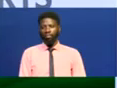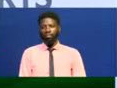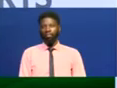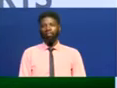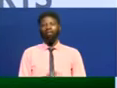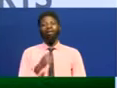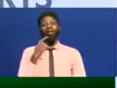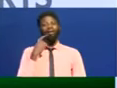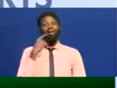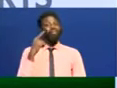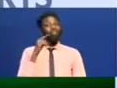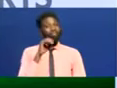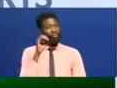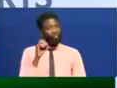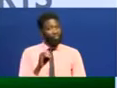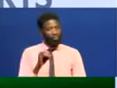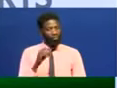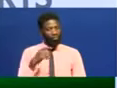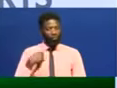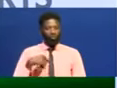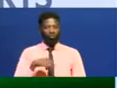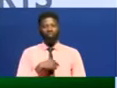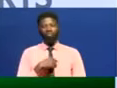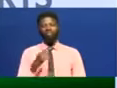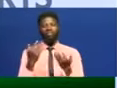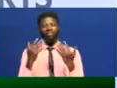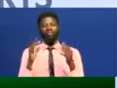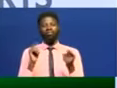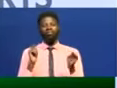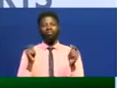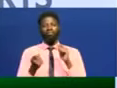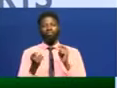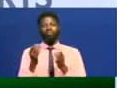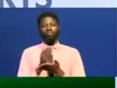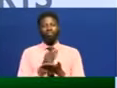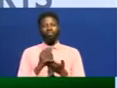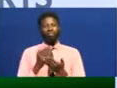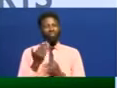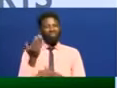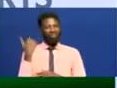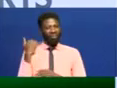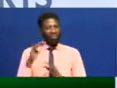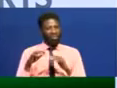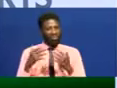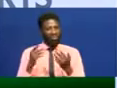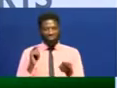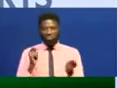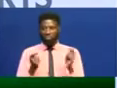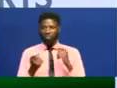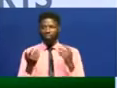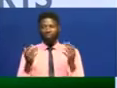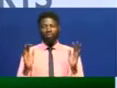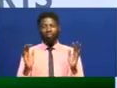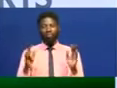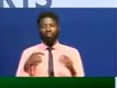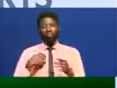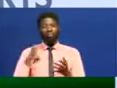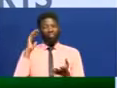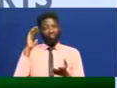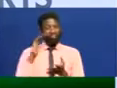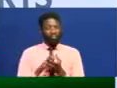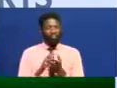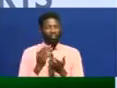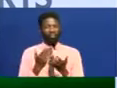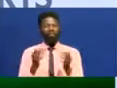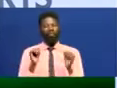unambiguously, we have transformed this sector from what we found. And I believe things